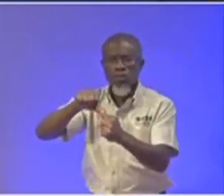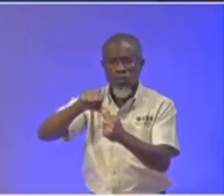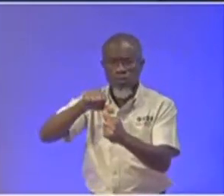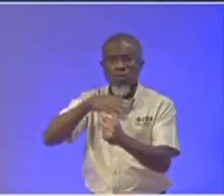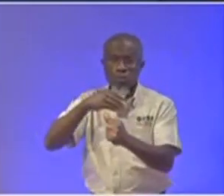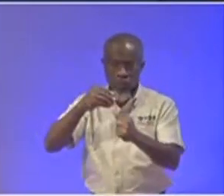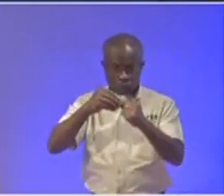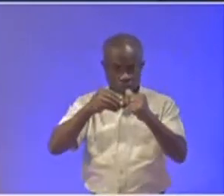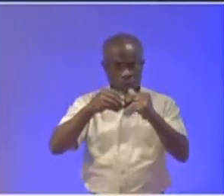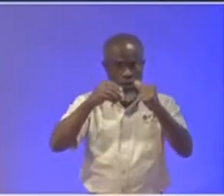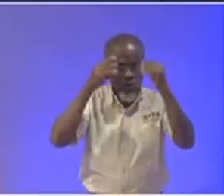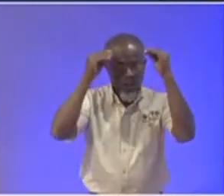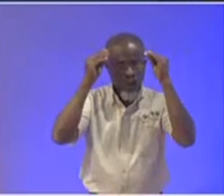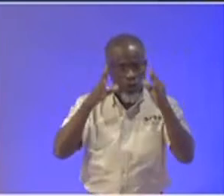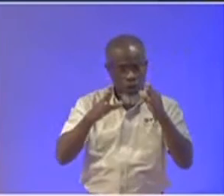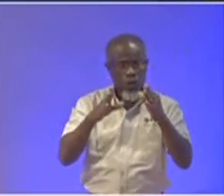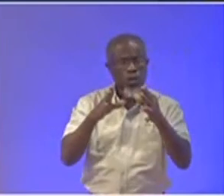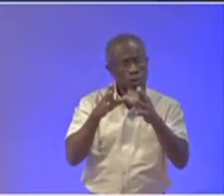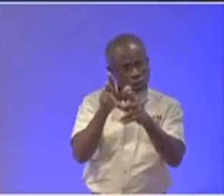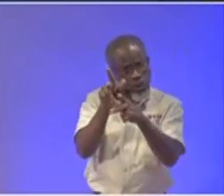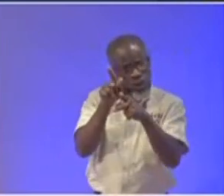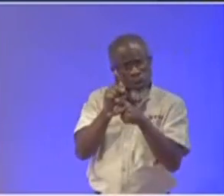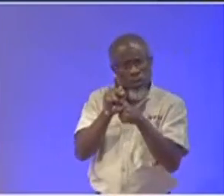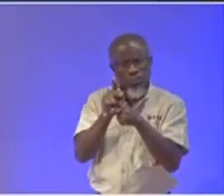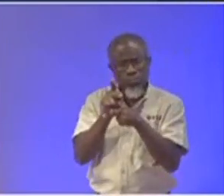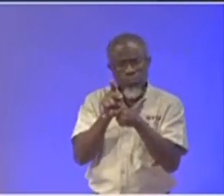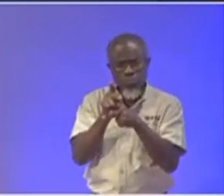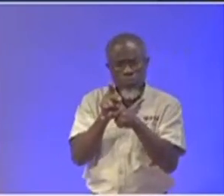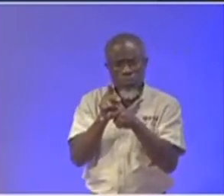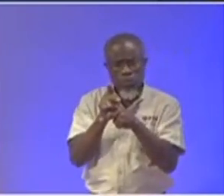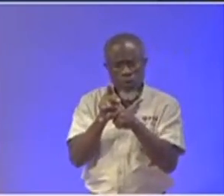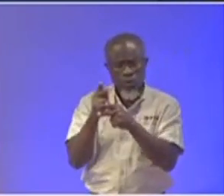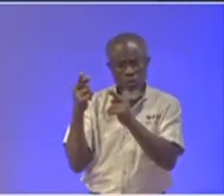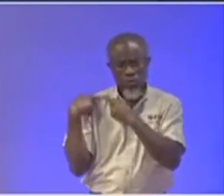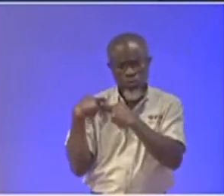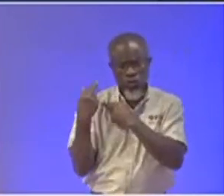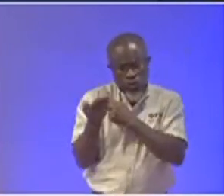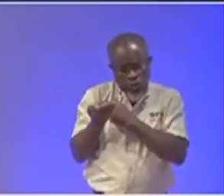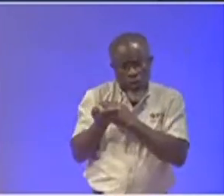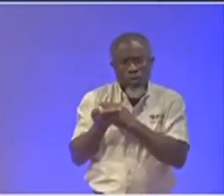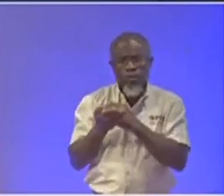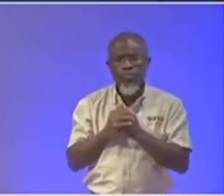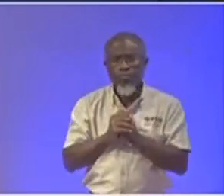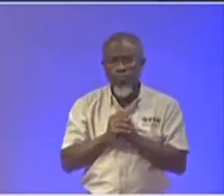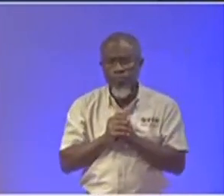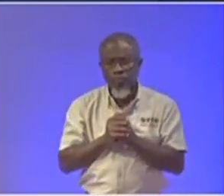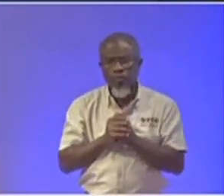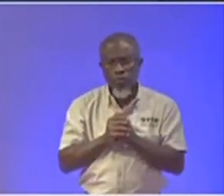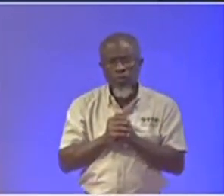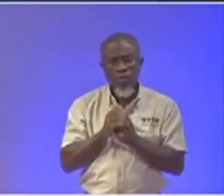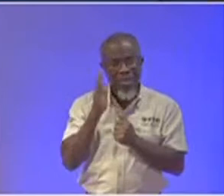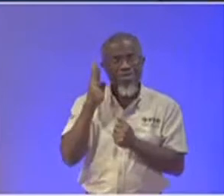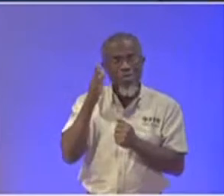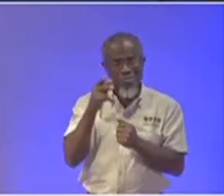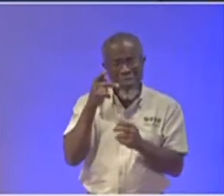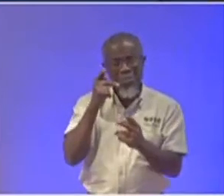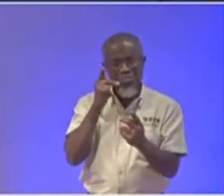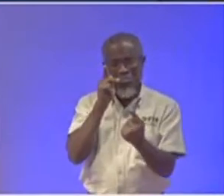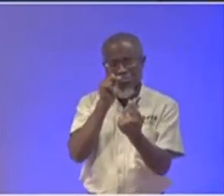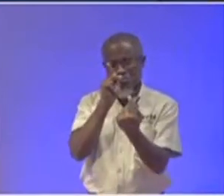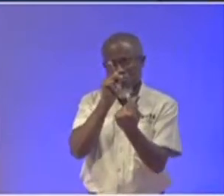they hold that responsibility there. So those things would be a perfect kind of environment for me with